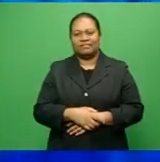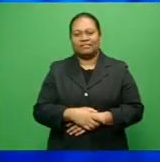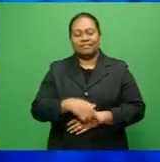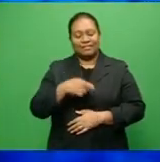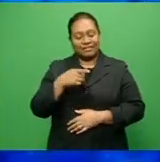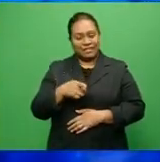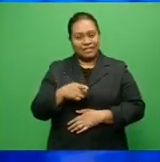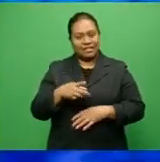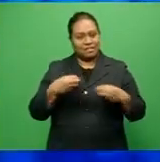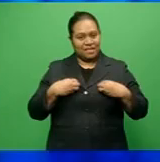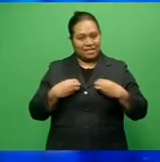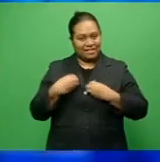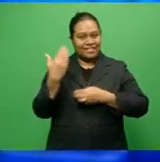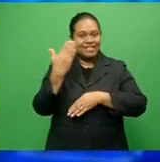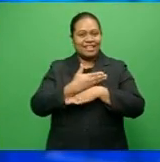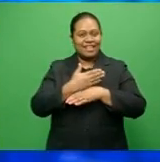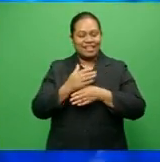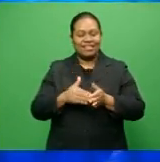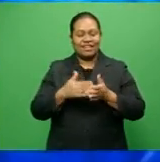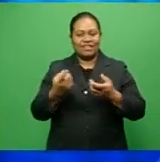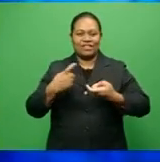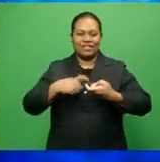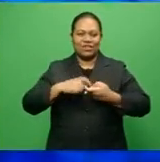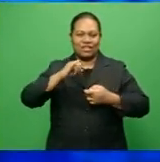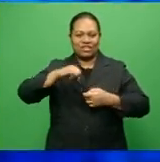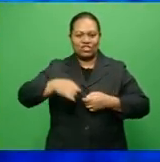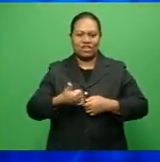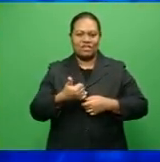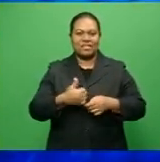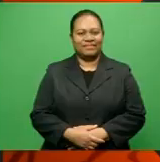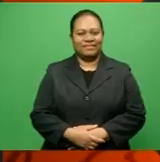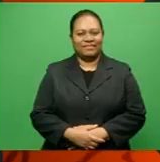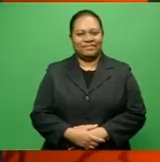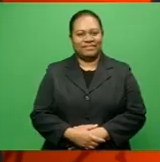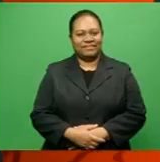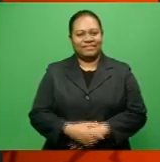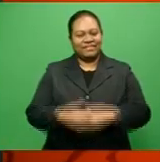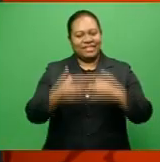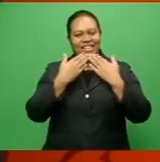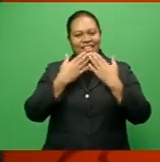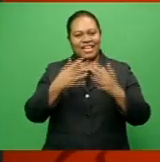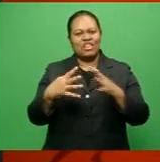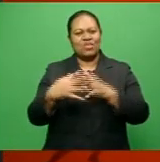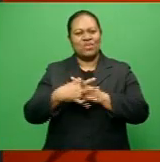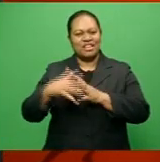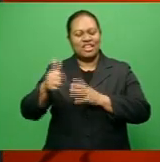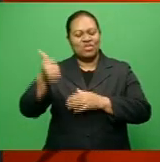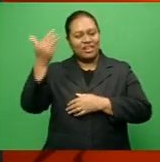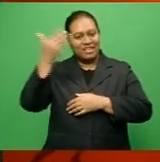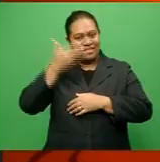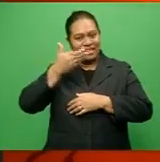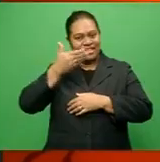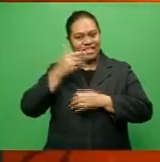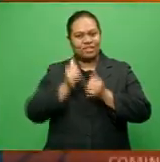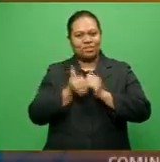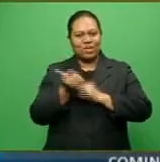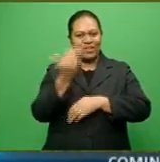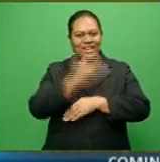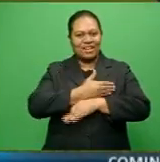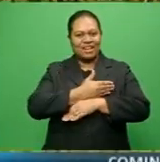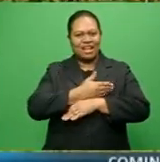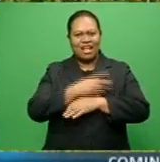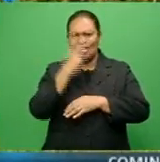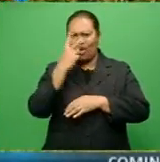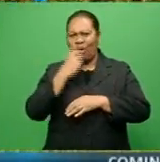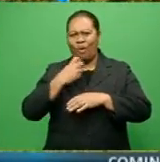That's it from Business Tonight. We now join Jamie with the latest in sports. Thanks, Whitney, and good evening in Sports Tonight. Former